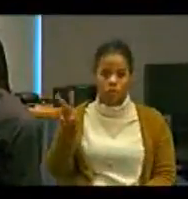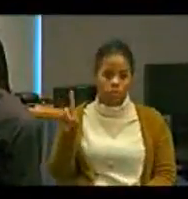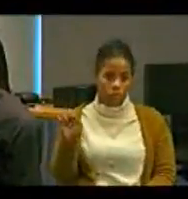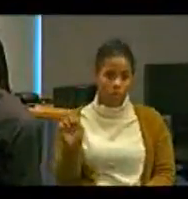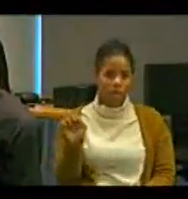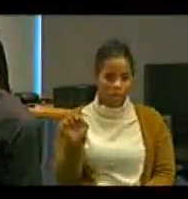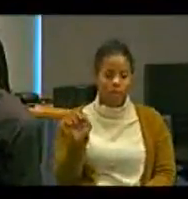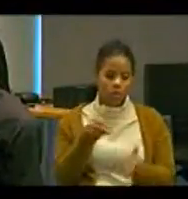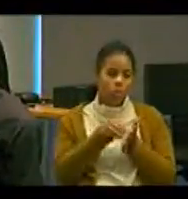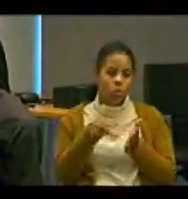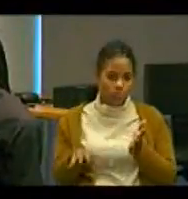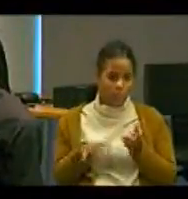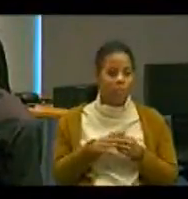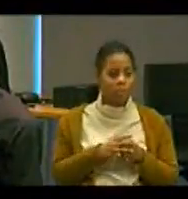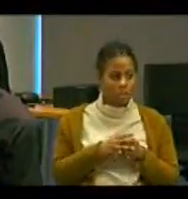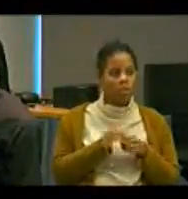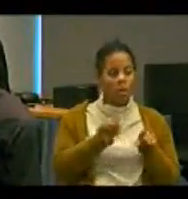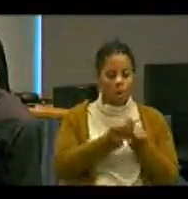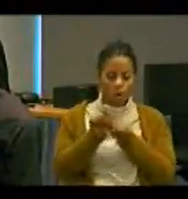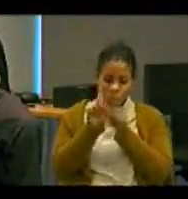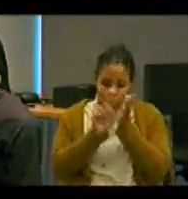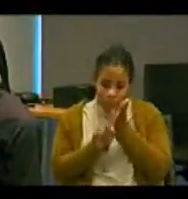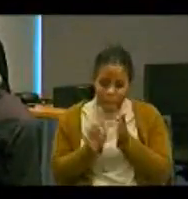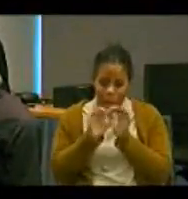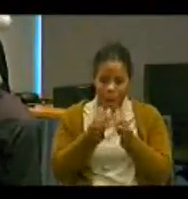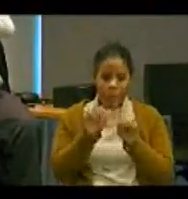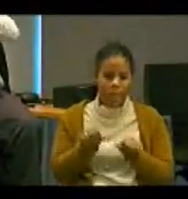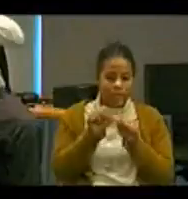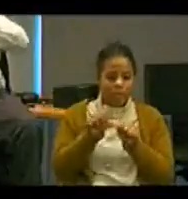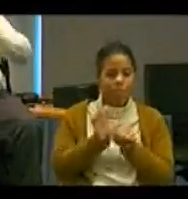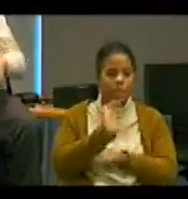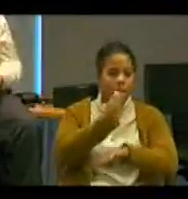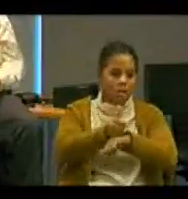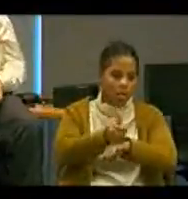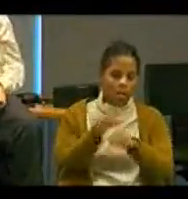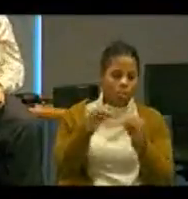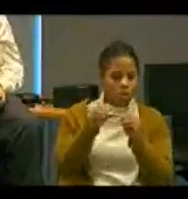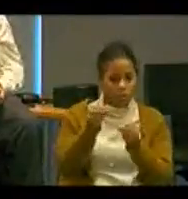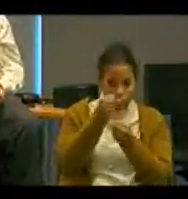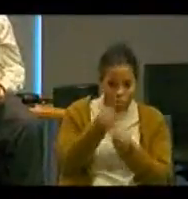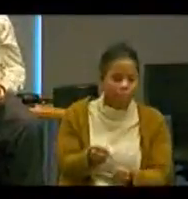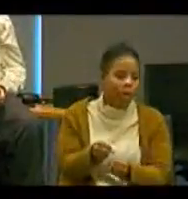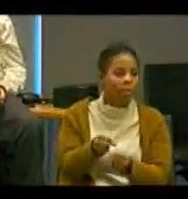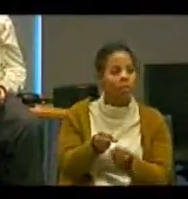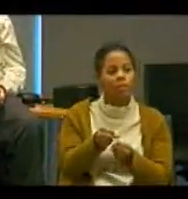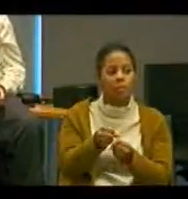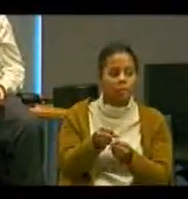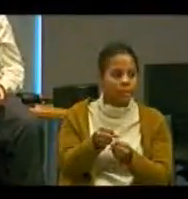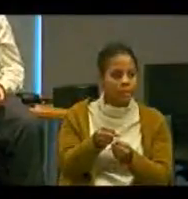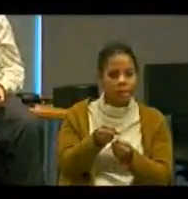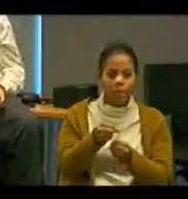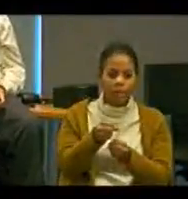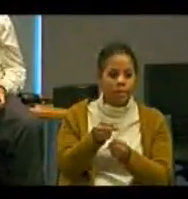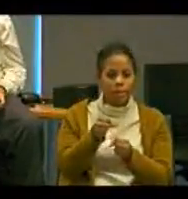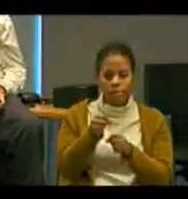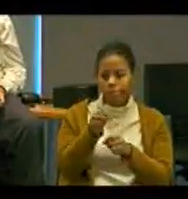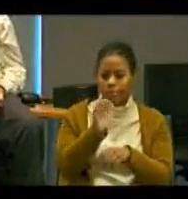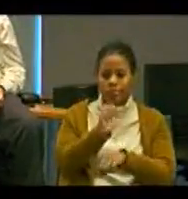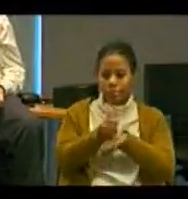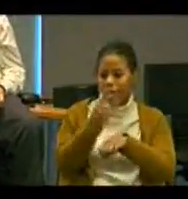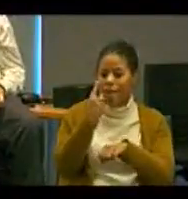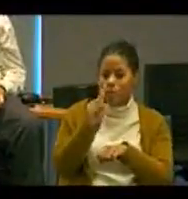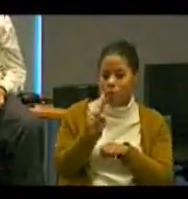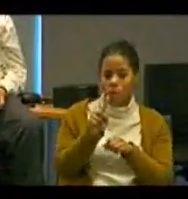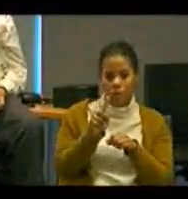looking at how they can implement a more robust continuum of alternatives to suspension and expulsion for younger kids, particularly for kids